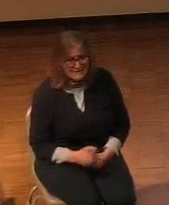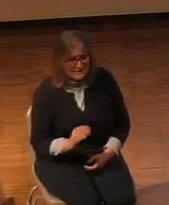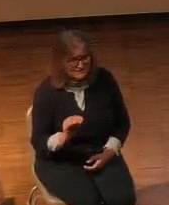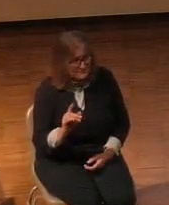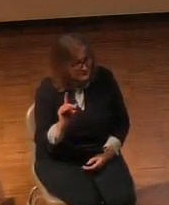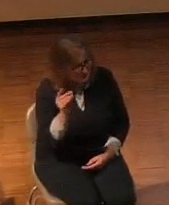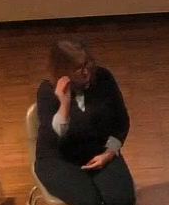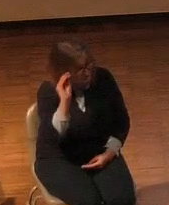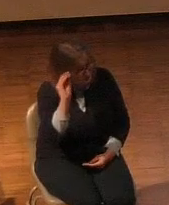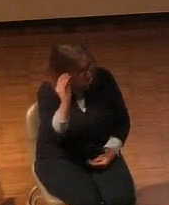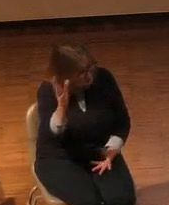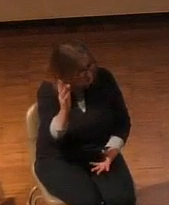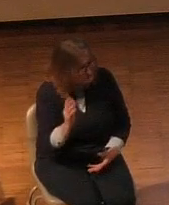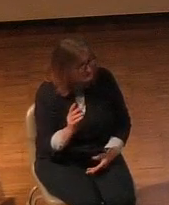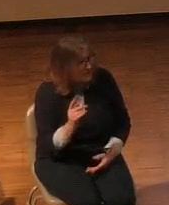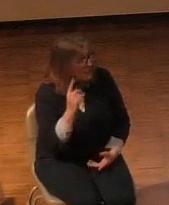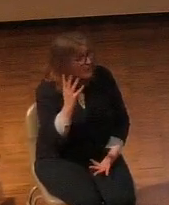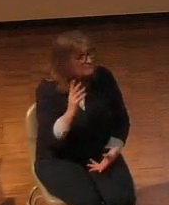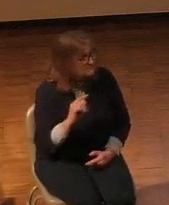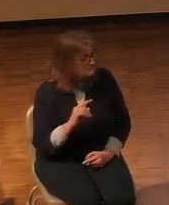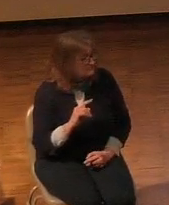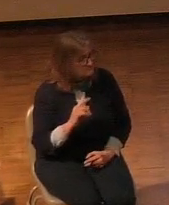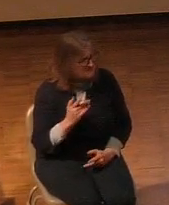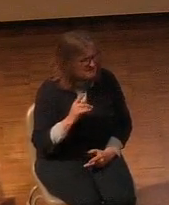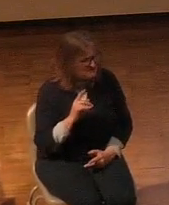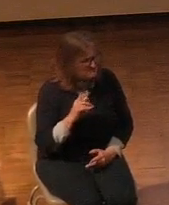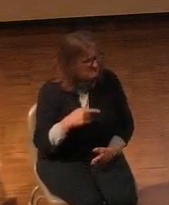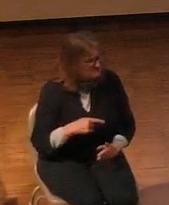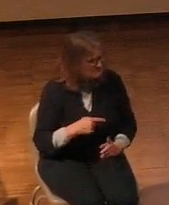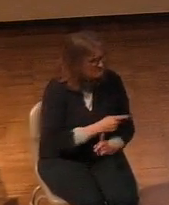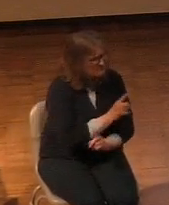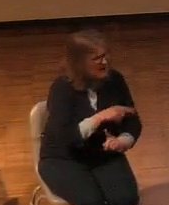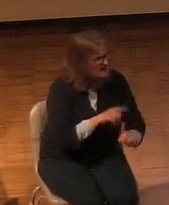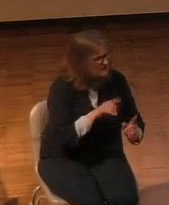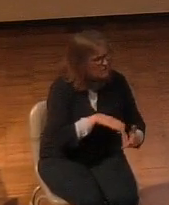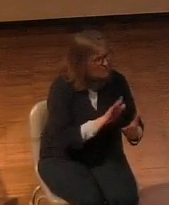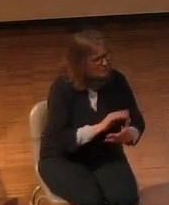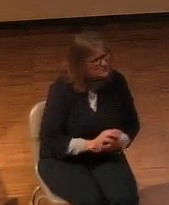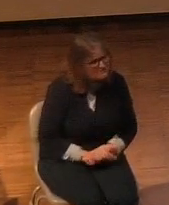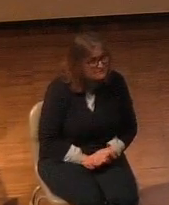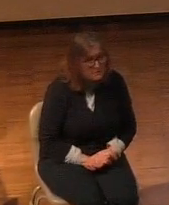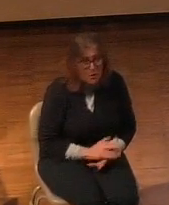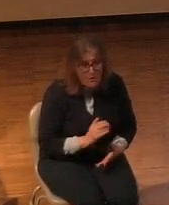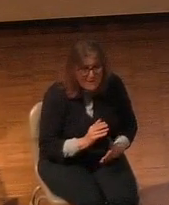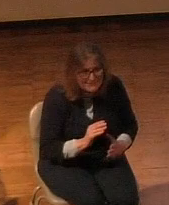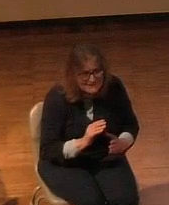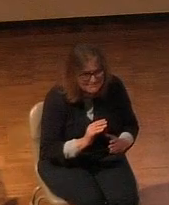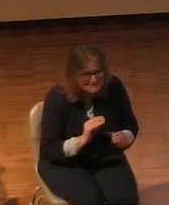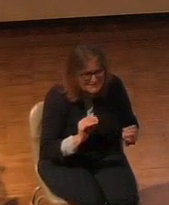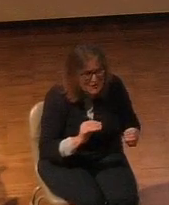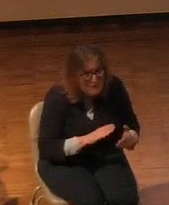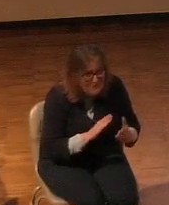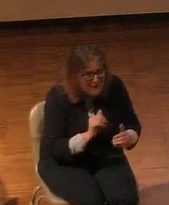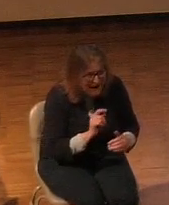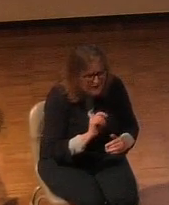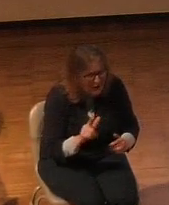just a thought. Different approach. Or maybe none at all.